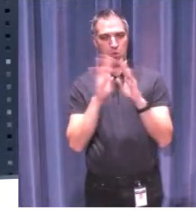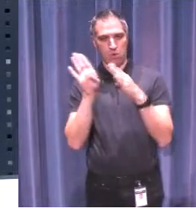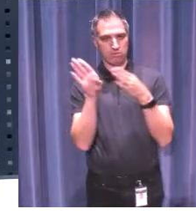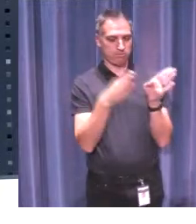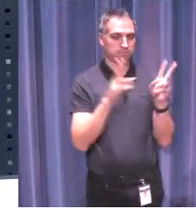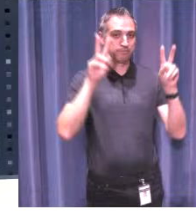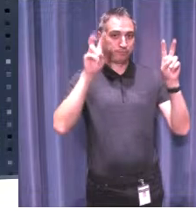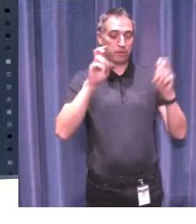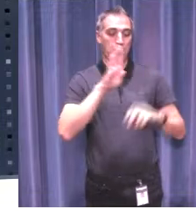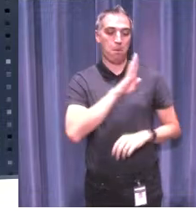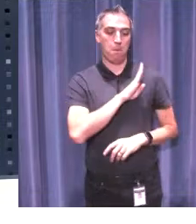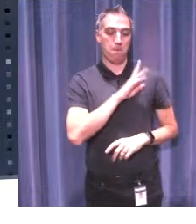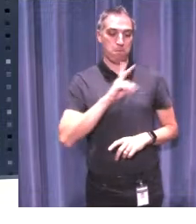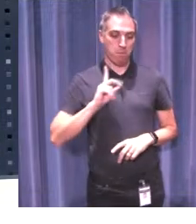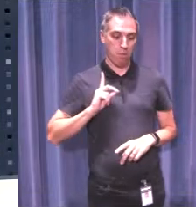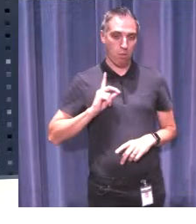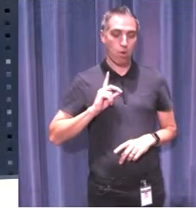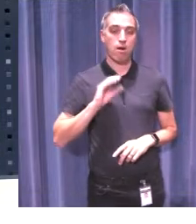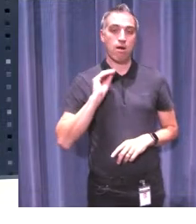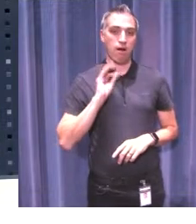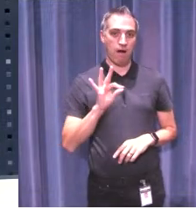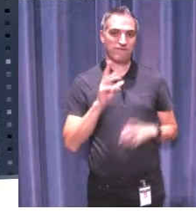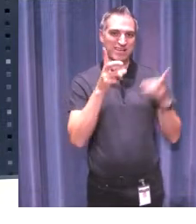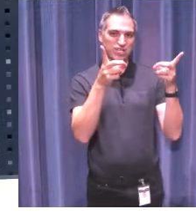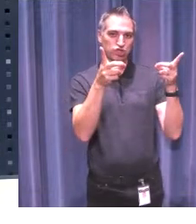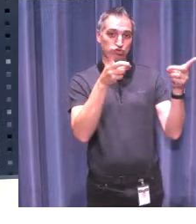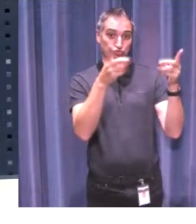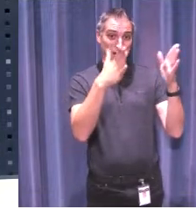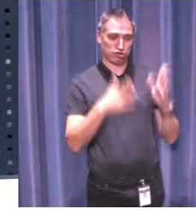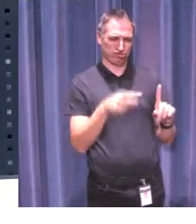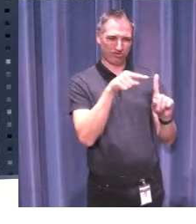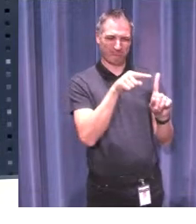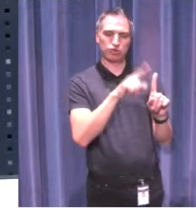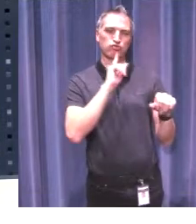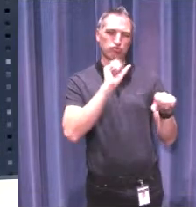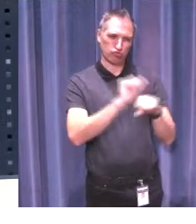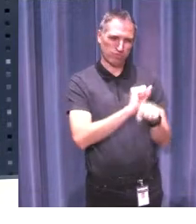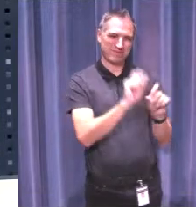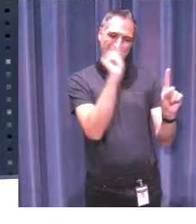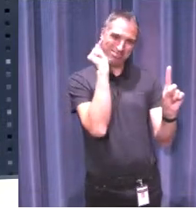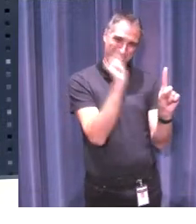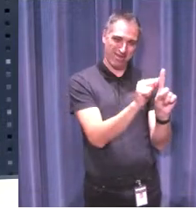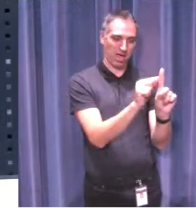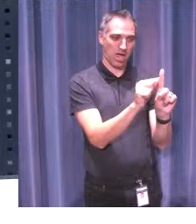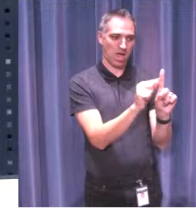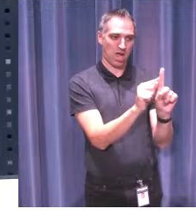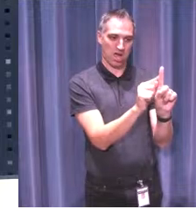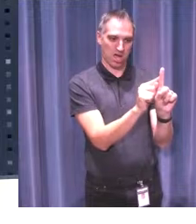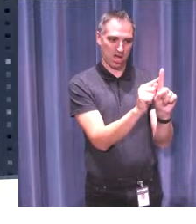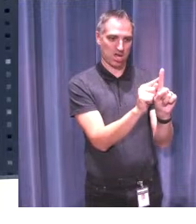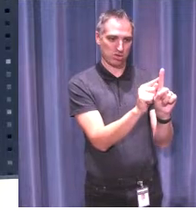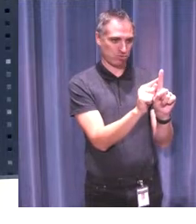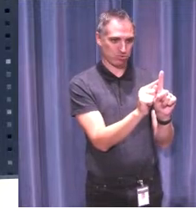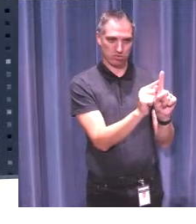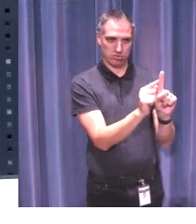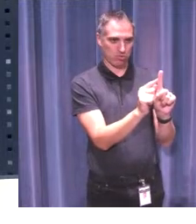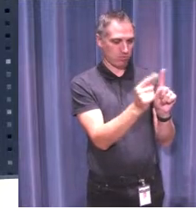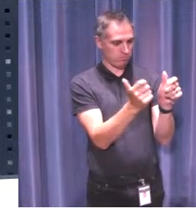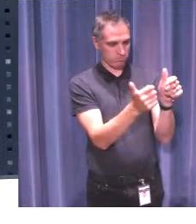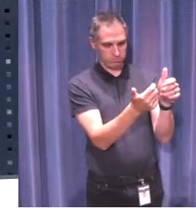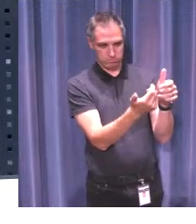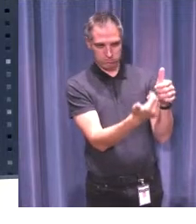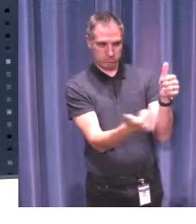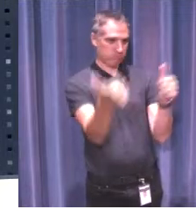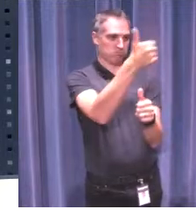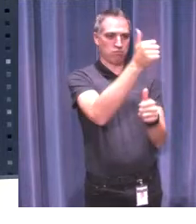where the board of directors really acts kind of as the main authority versus